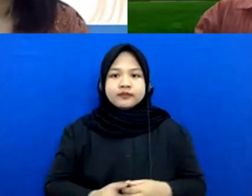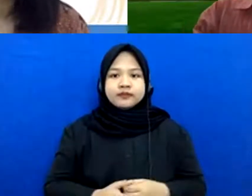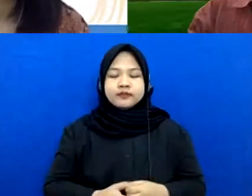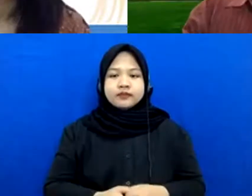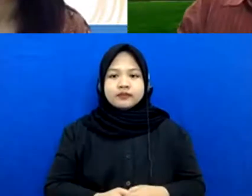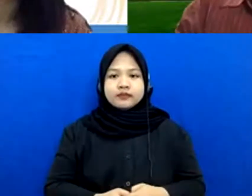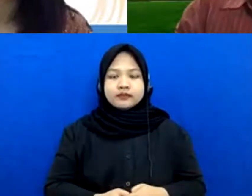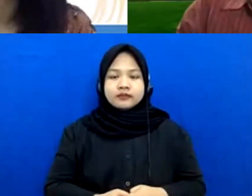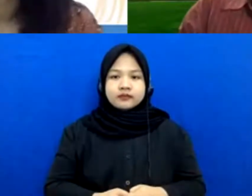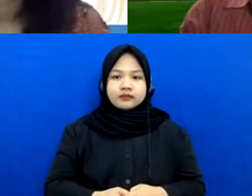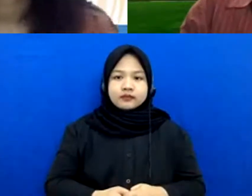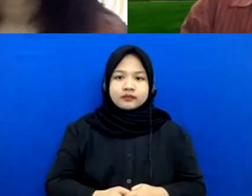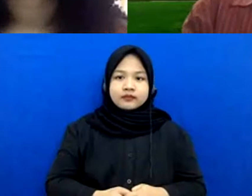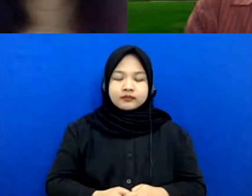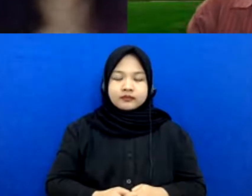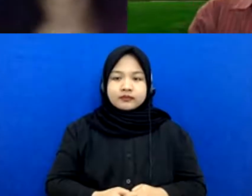Okay.